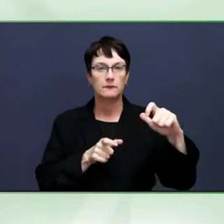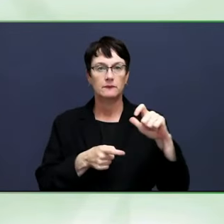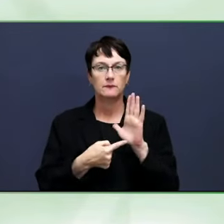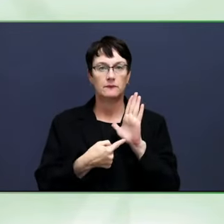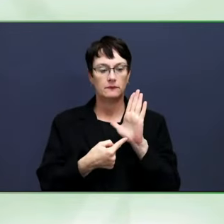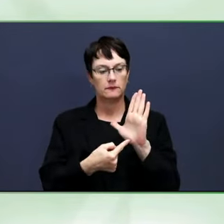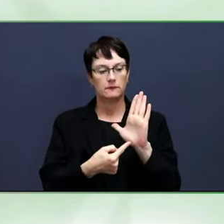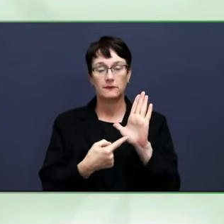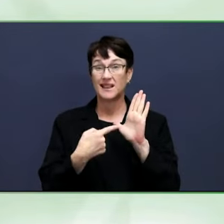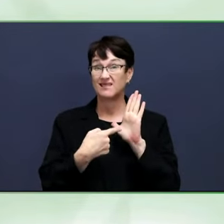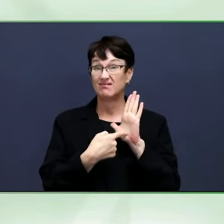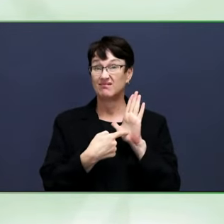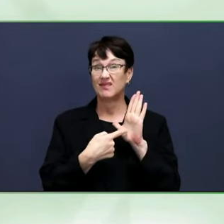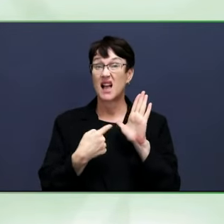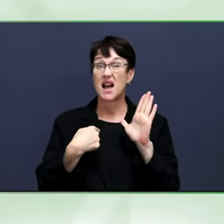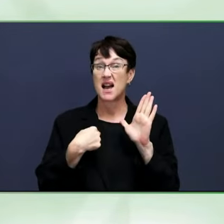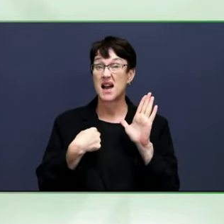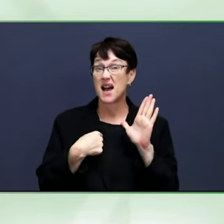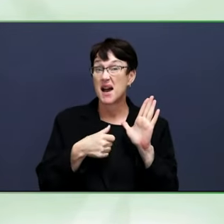much.